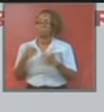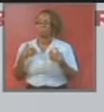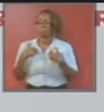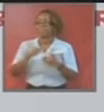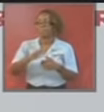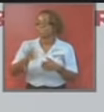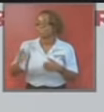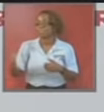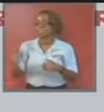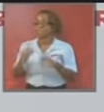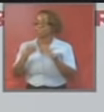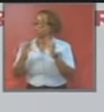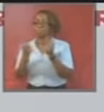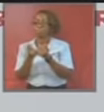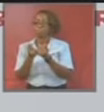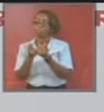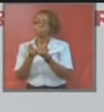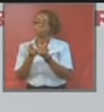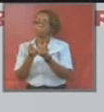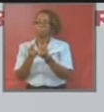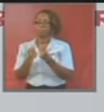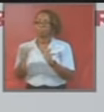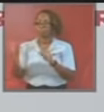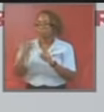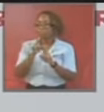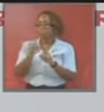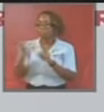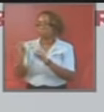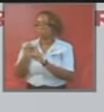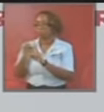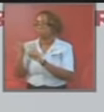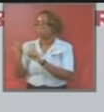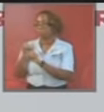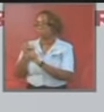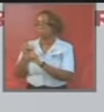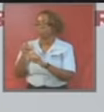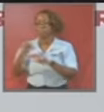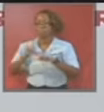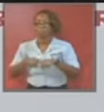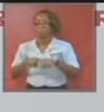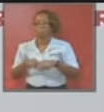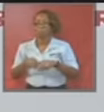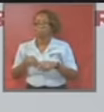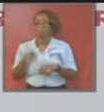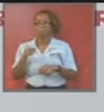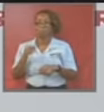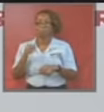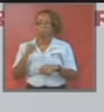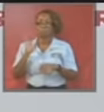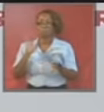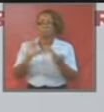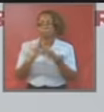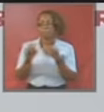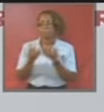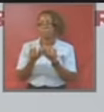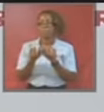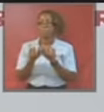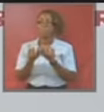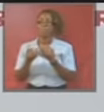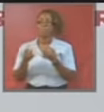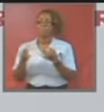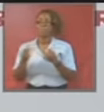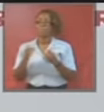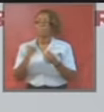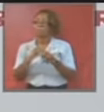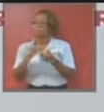quaternary and beyond. So it depends on your relationship with the person, the contact, the level of contact, and that is determined, and there's discretion